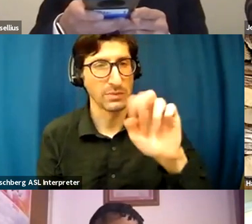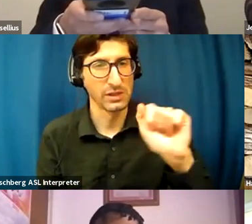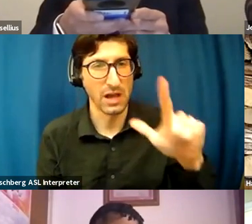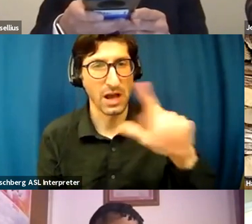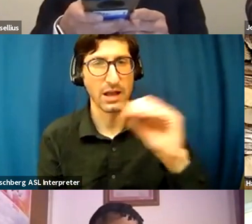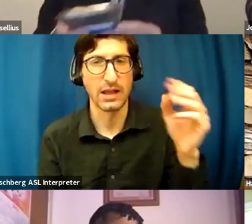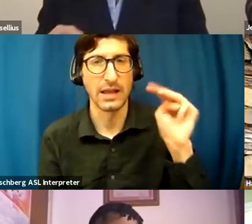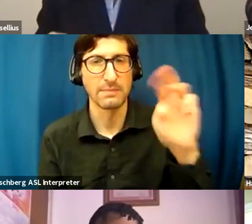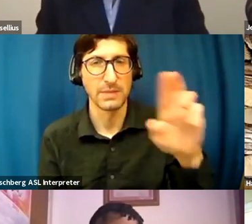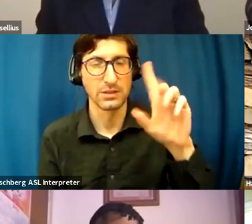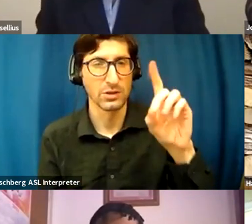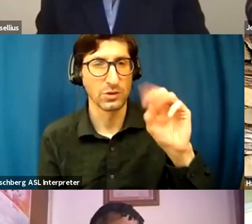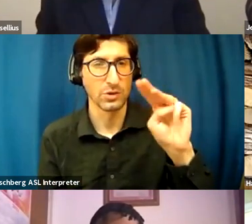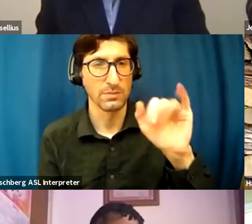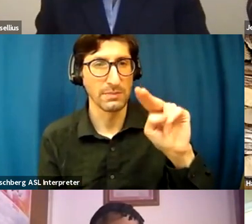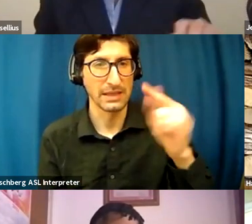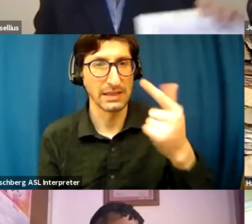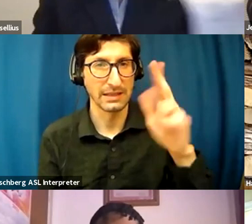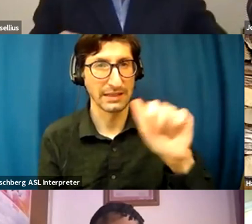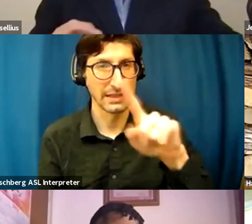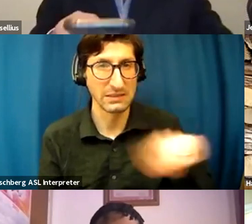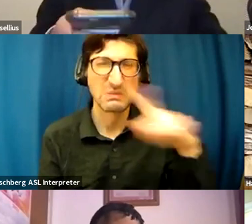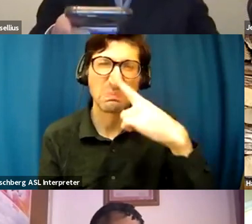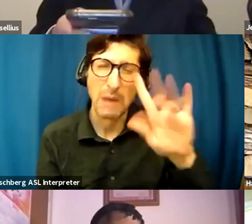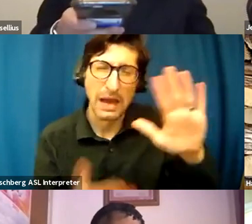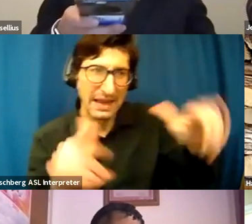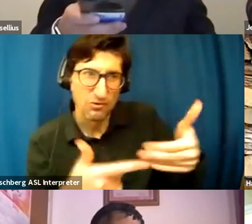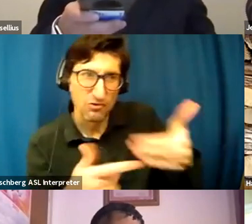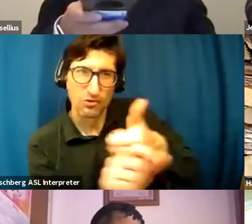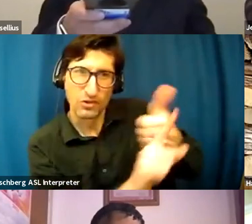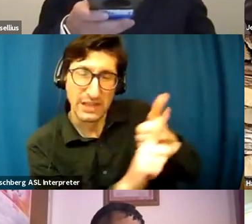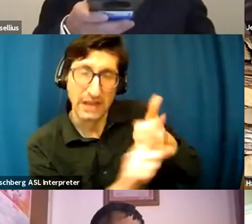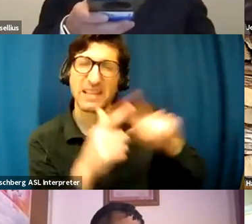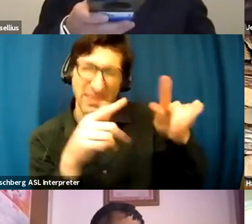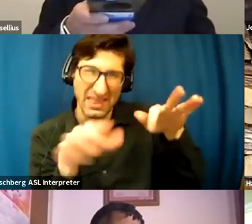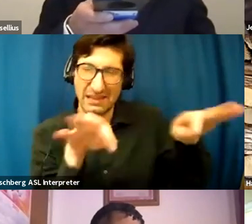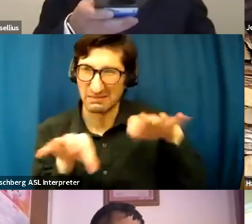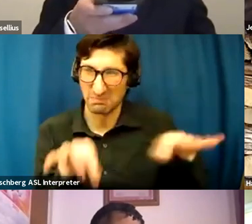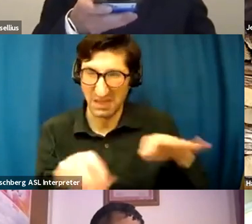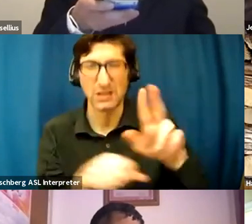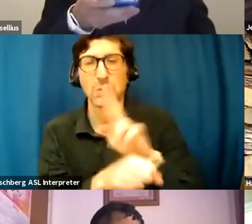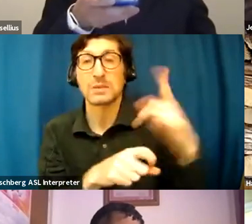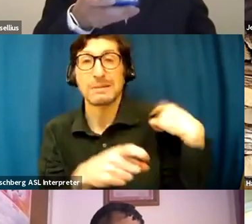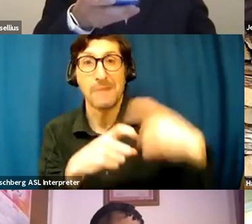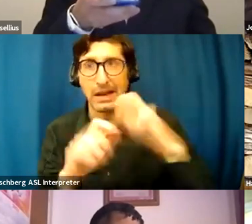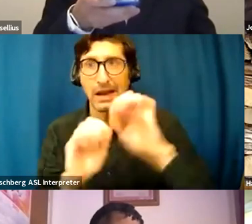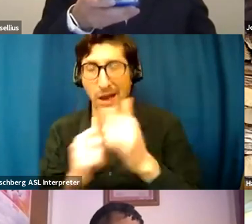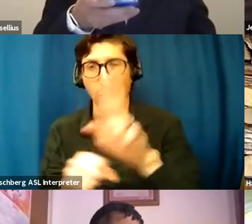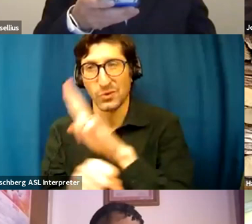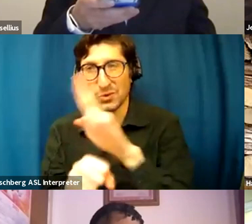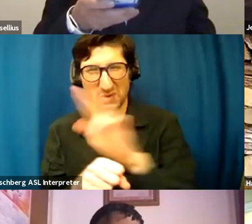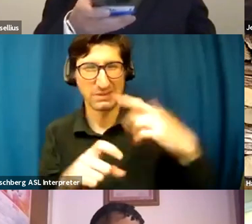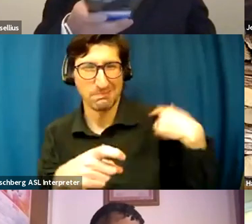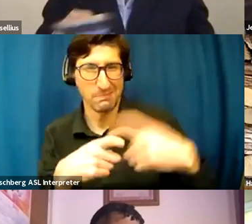if you could please introduce yourselves and invite our Spanish speaking audience to switch to their Zoom channel in Spanish. Yes,